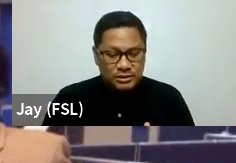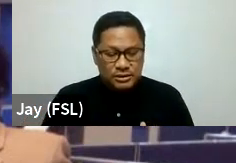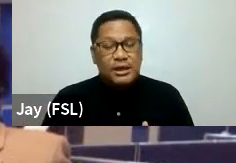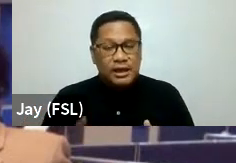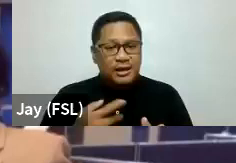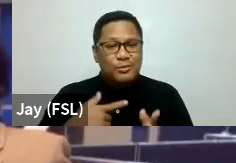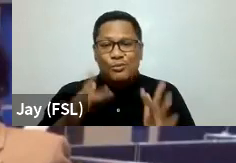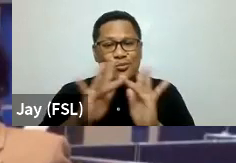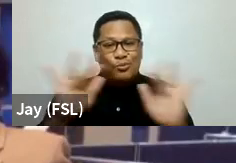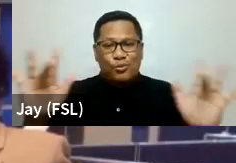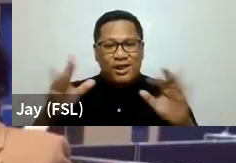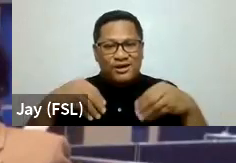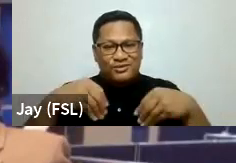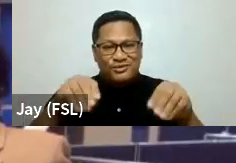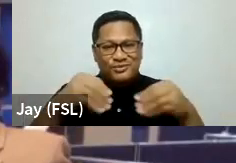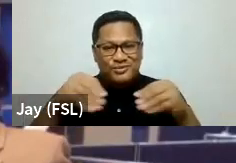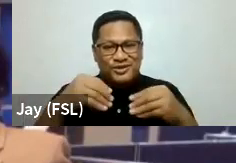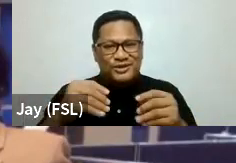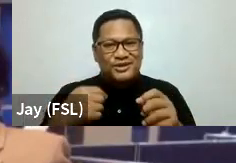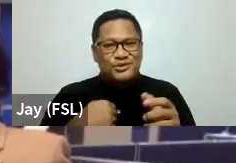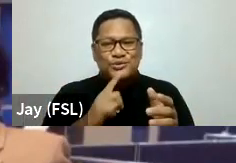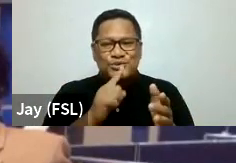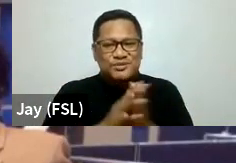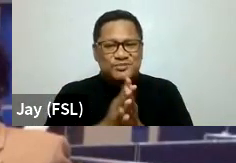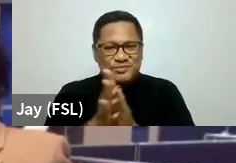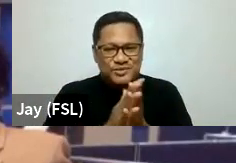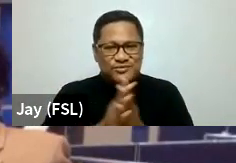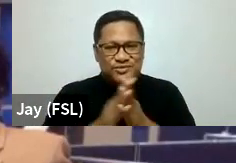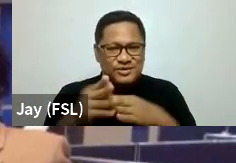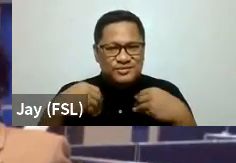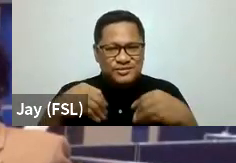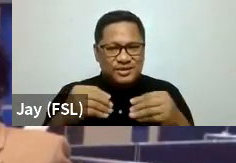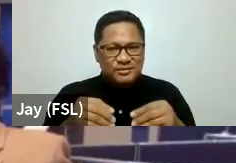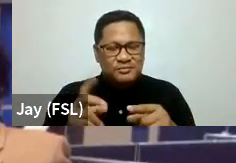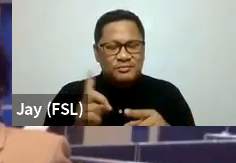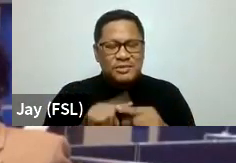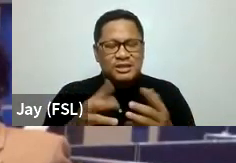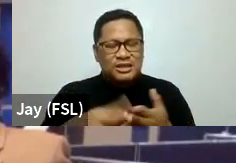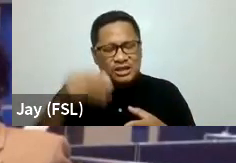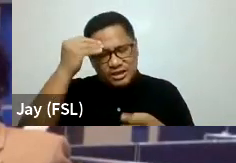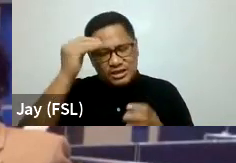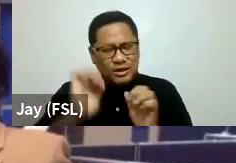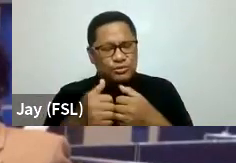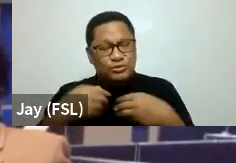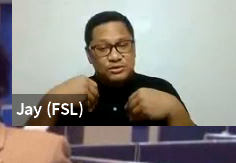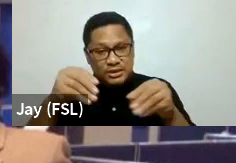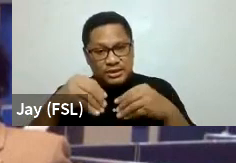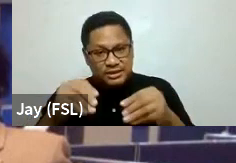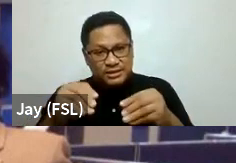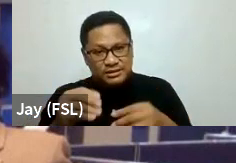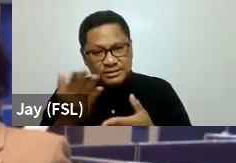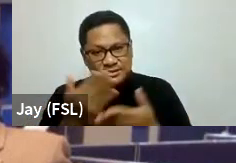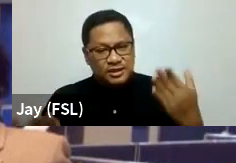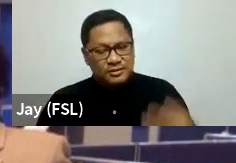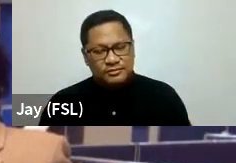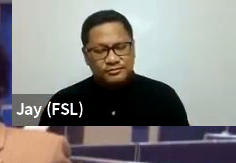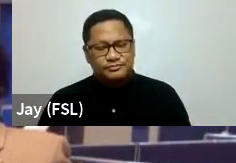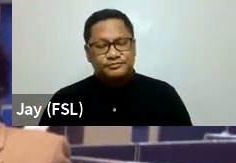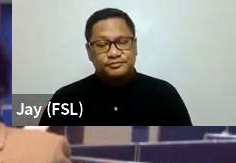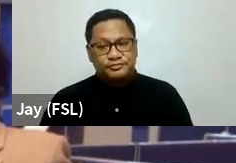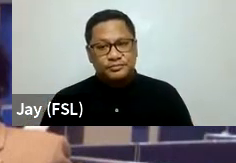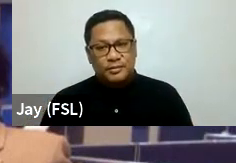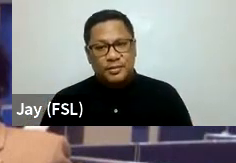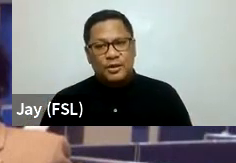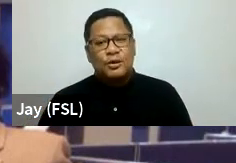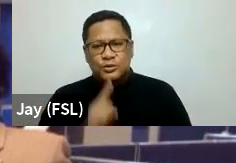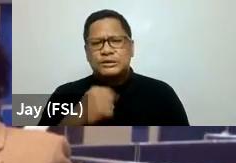nabenta ko. Yung effort of selling, learning how to sell something, taught me a